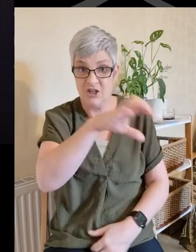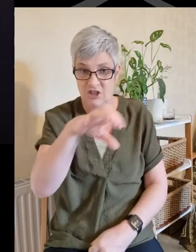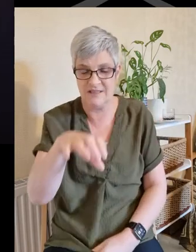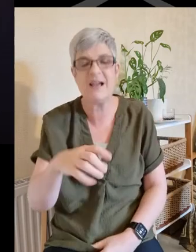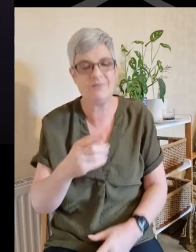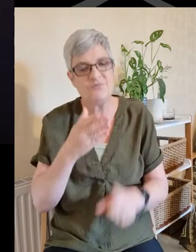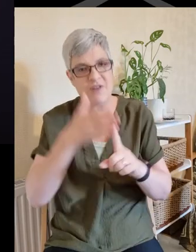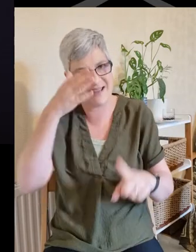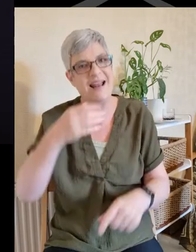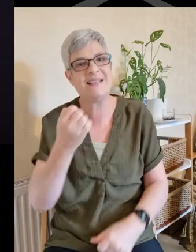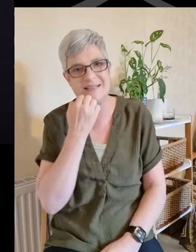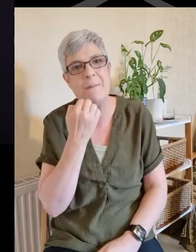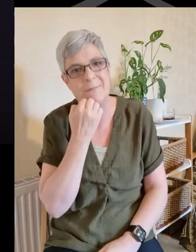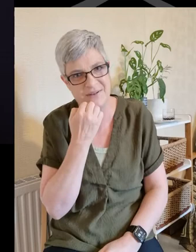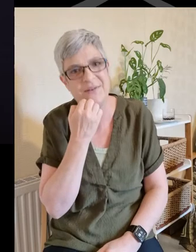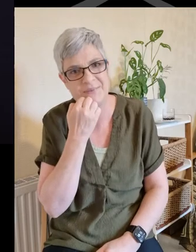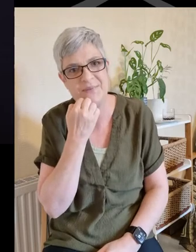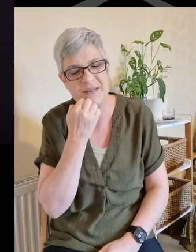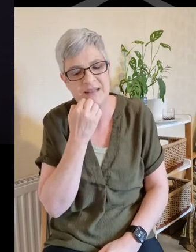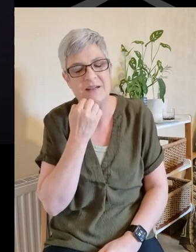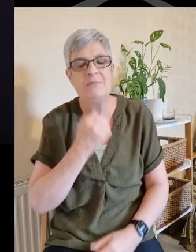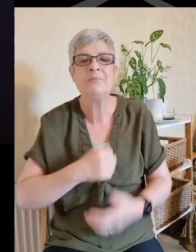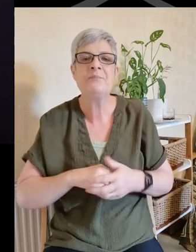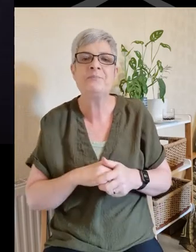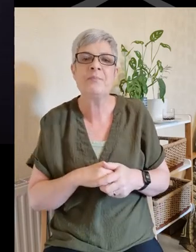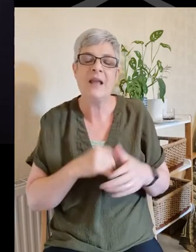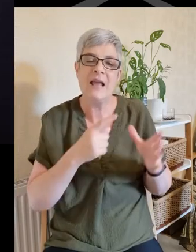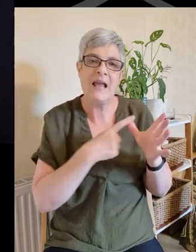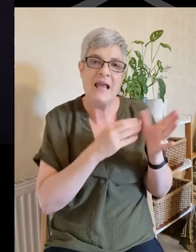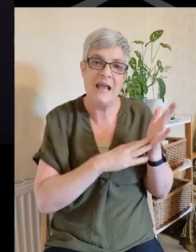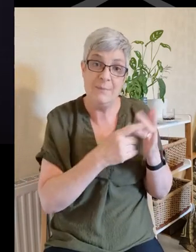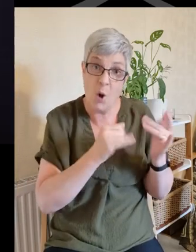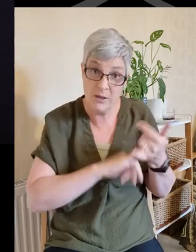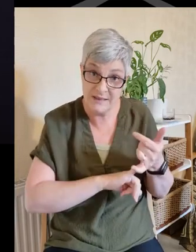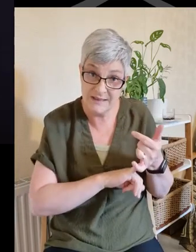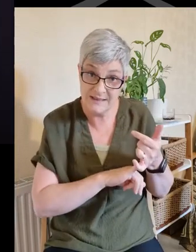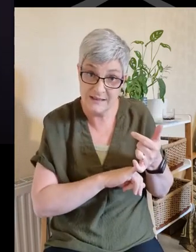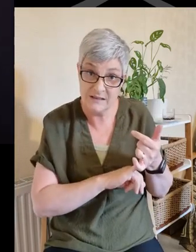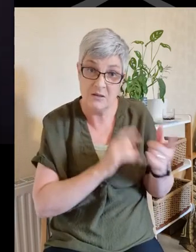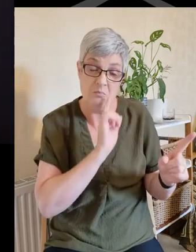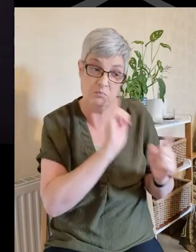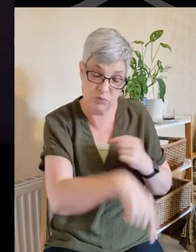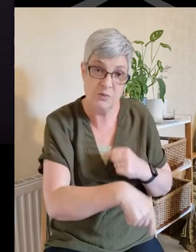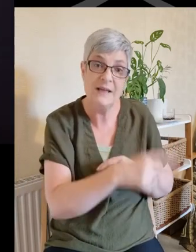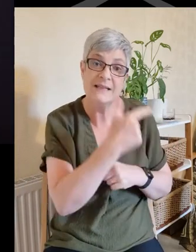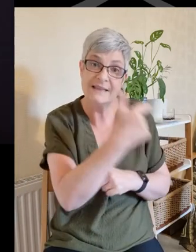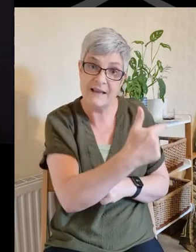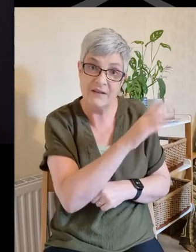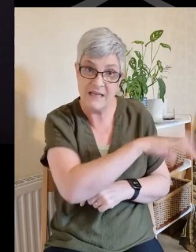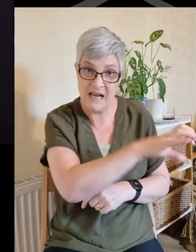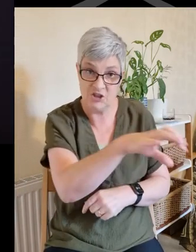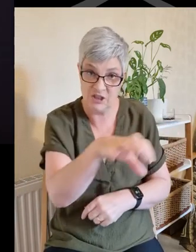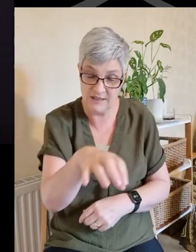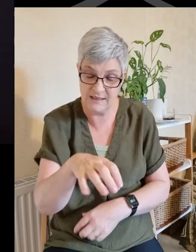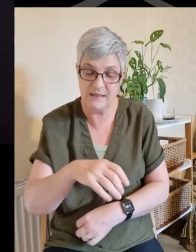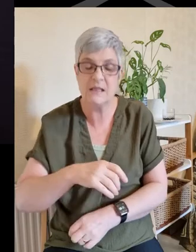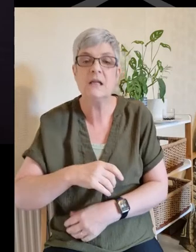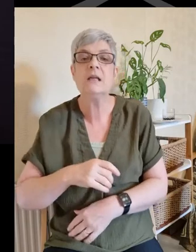number, a recognized feature in such messages. Amos, for example, condemns seven nations before turning on Israel. The